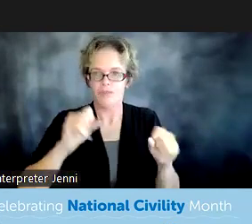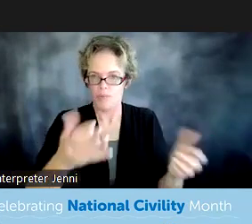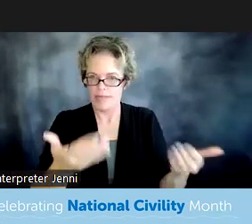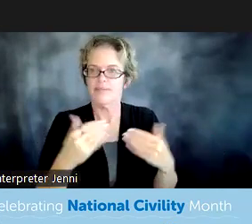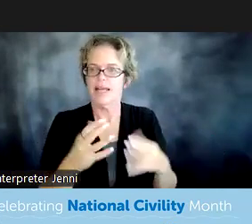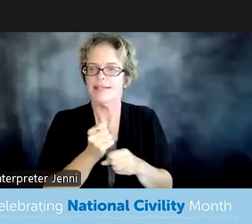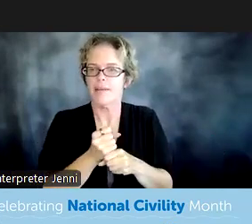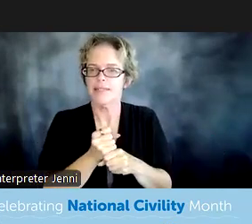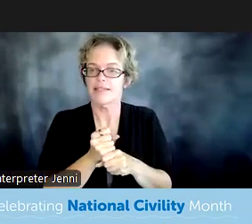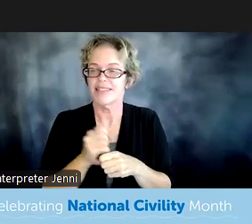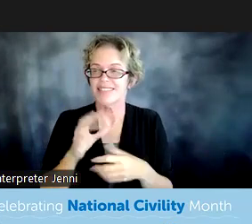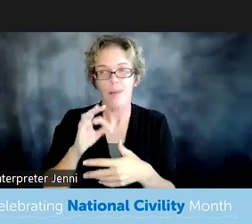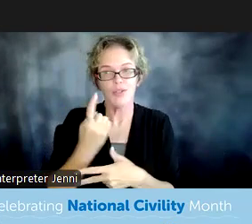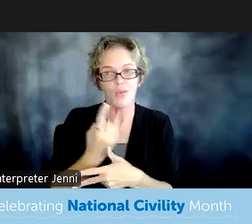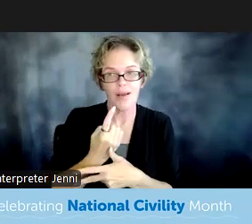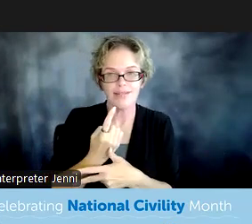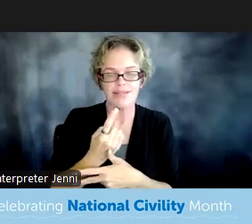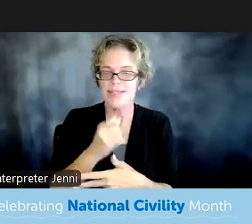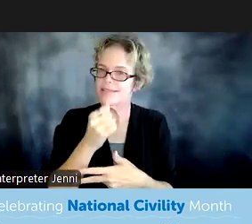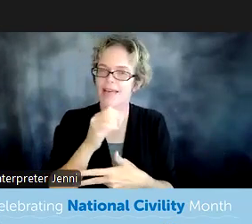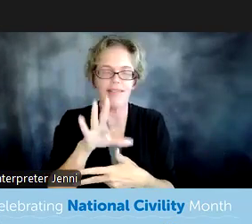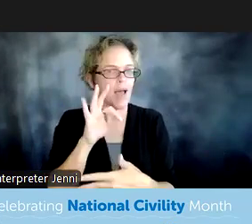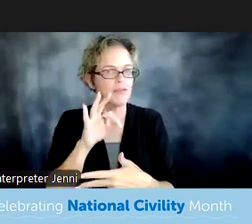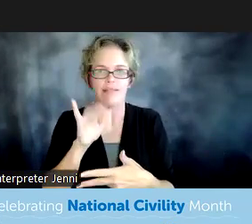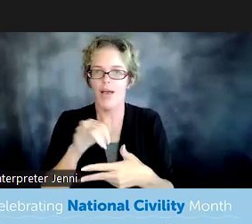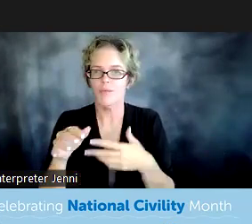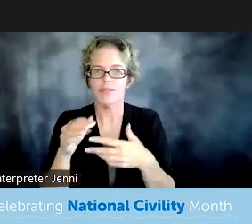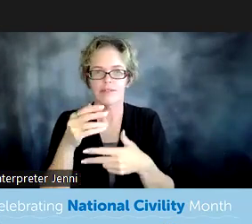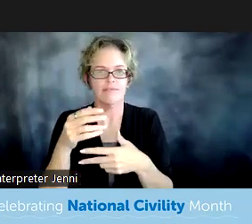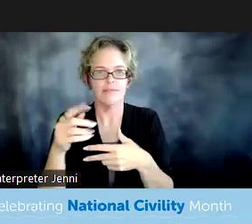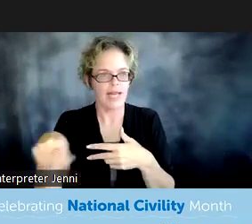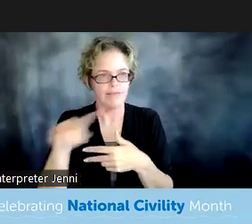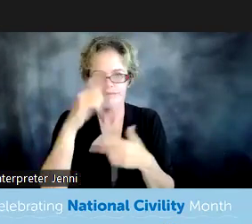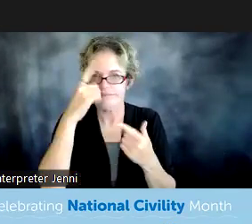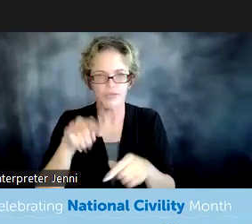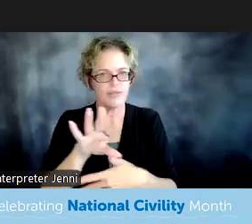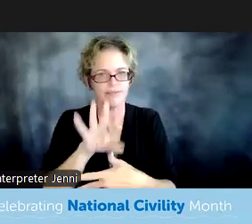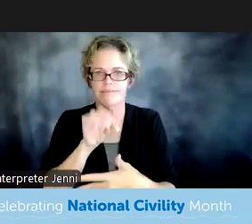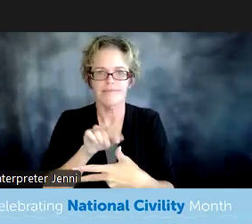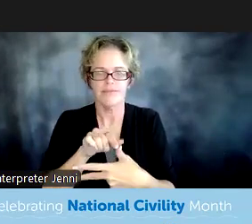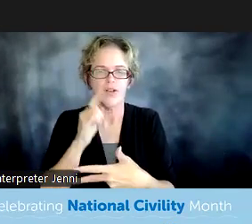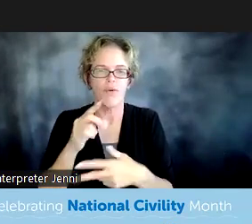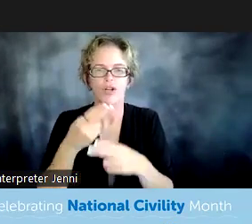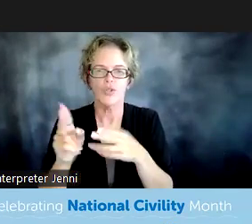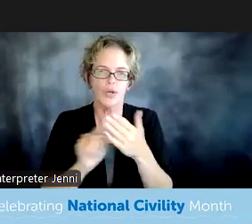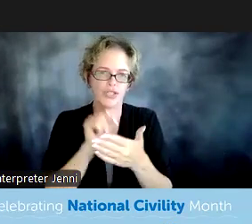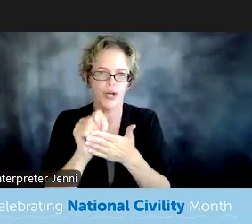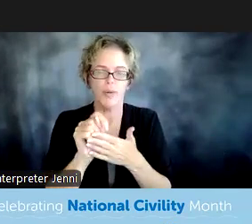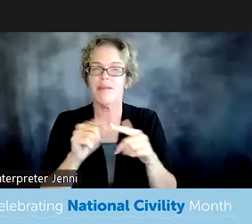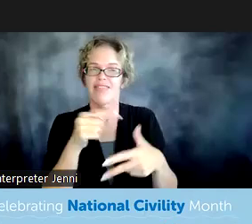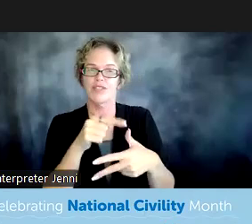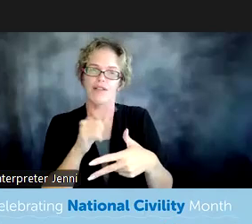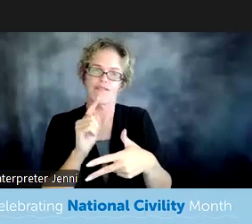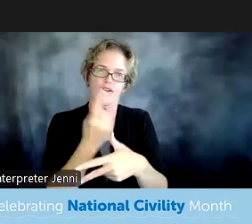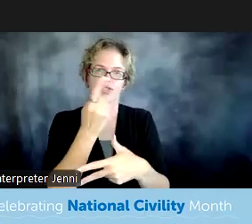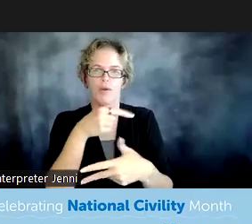one. Again, this was not the option that was chosen as the short-term enrollment policy, but this is the first option that we went over in the slide deck.